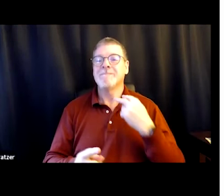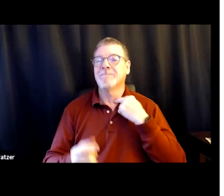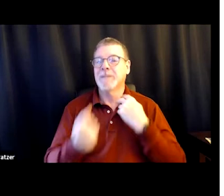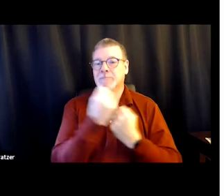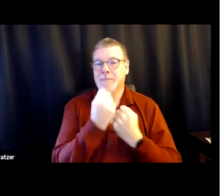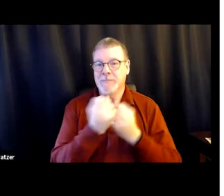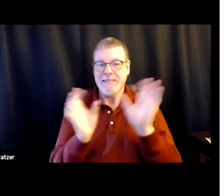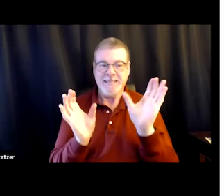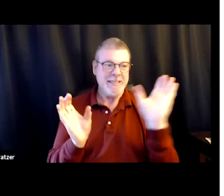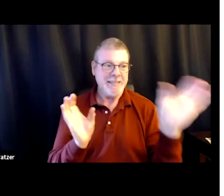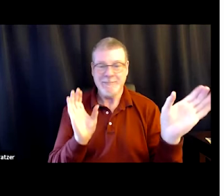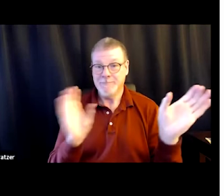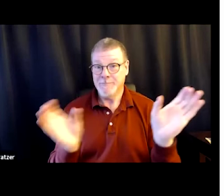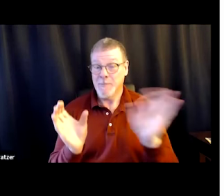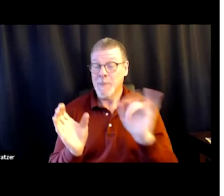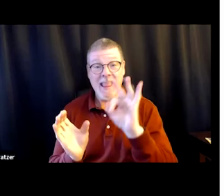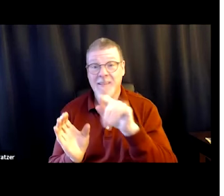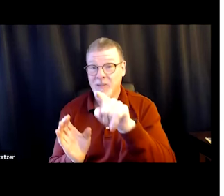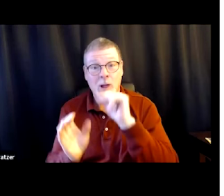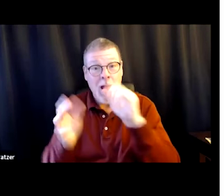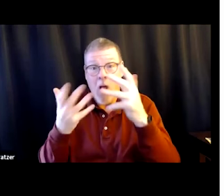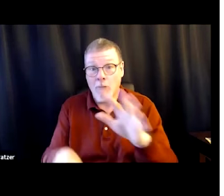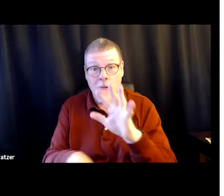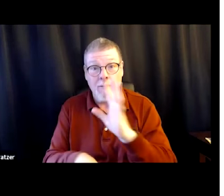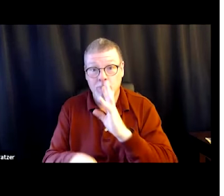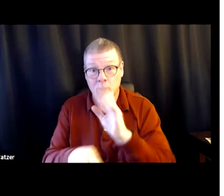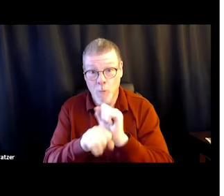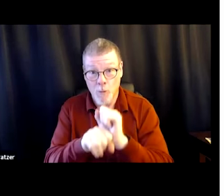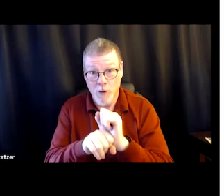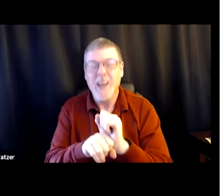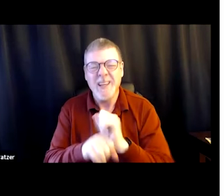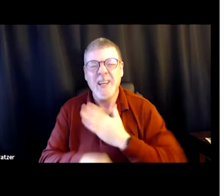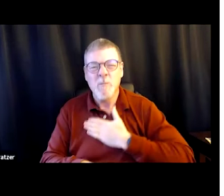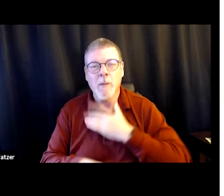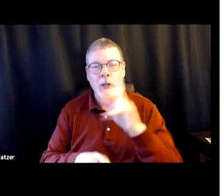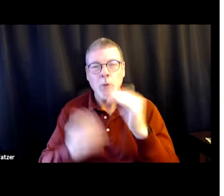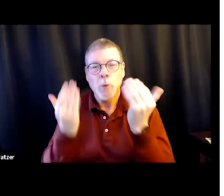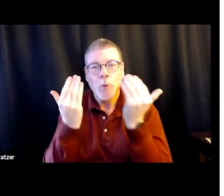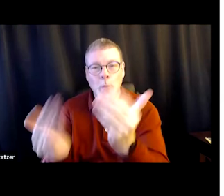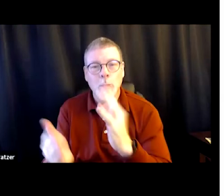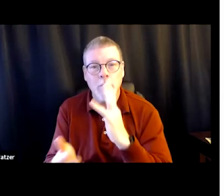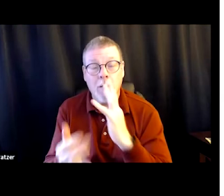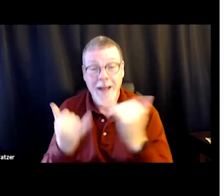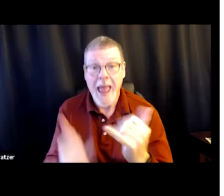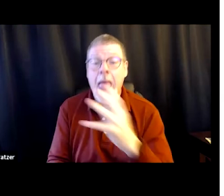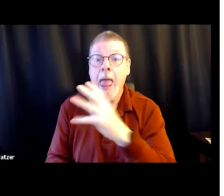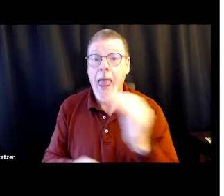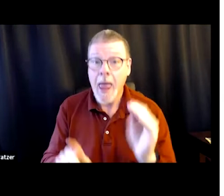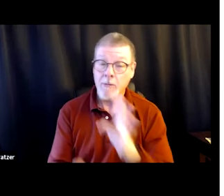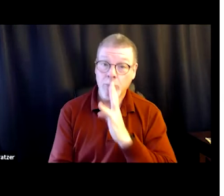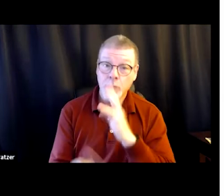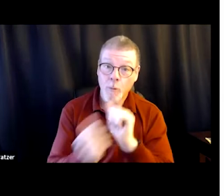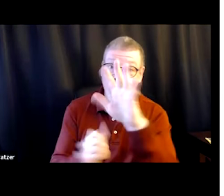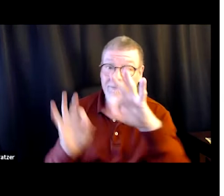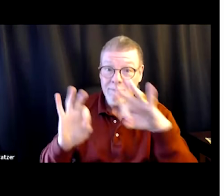I would encourage you all to do. If you're not already talking about this at work, please do. I'd also encourage you to talk about it with your family, because no doubt most